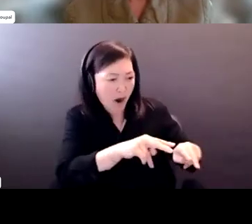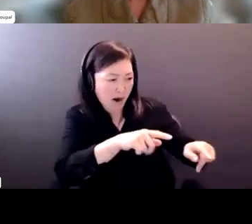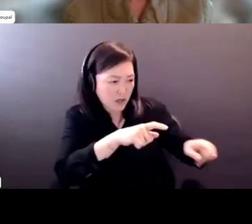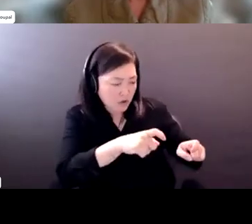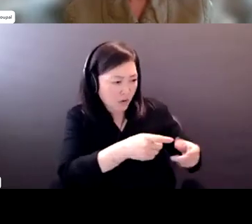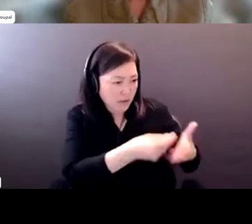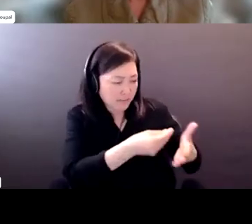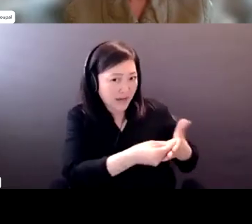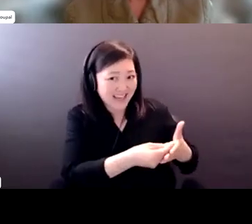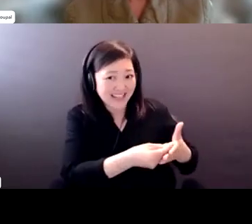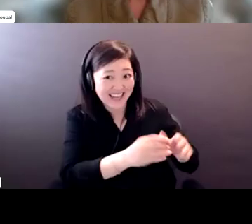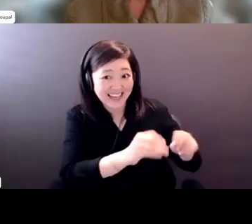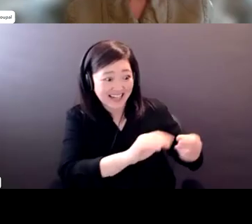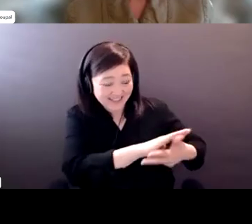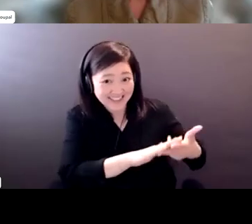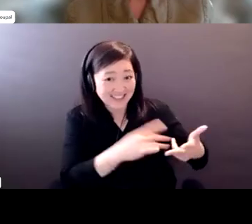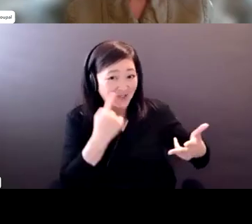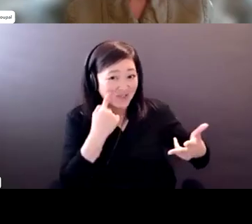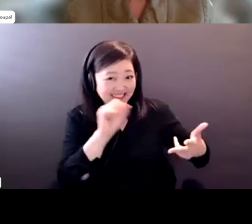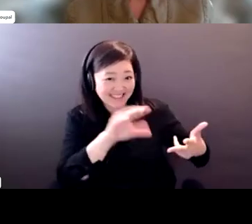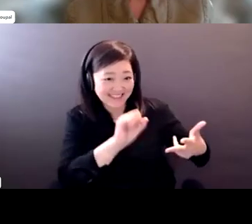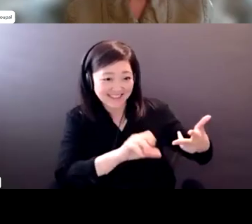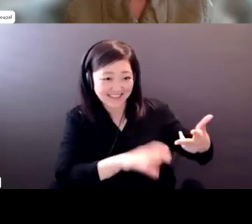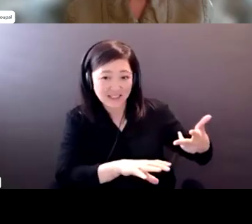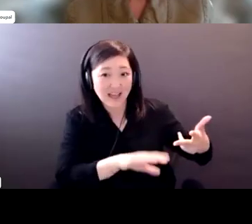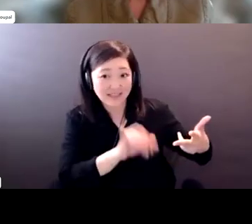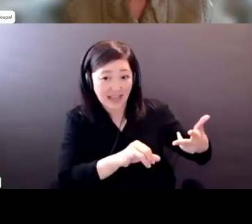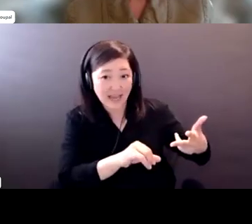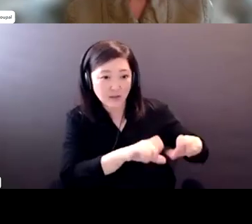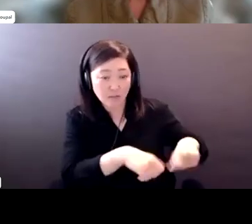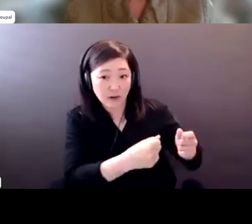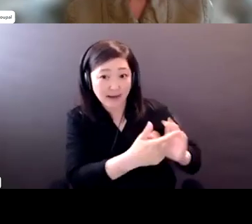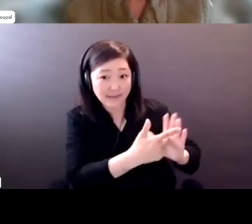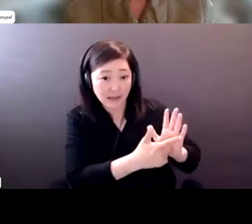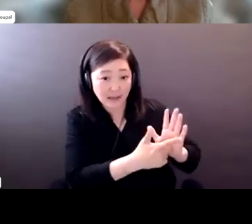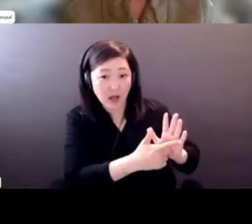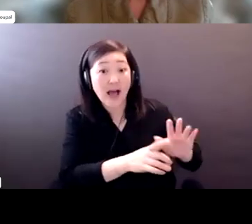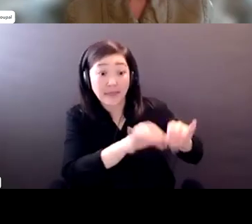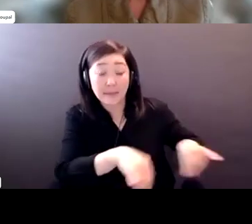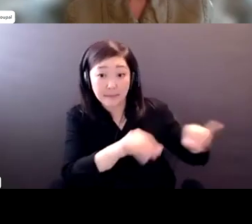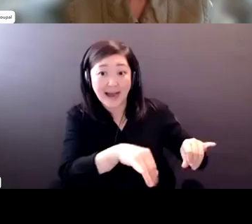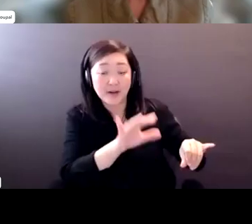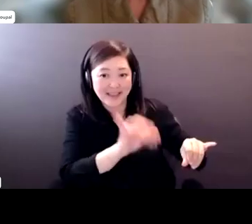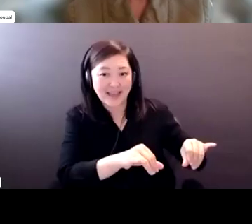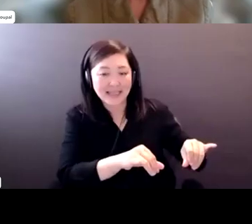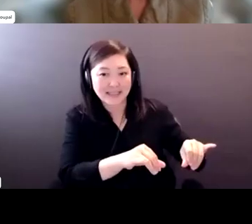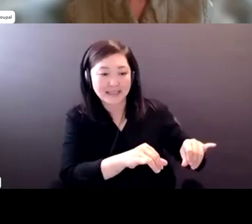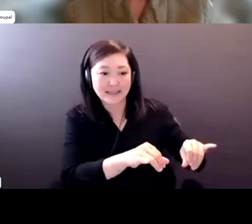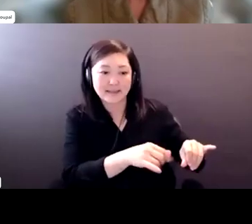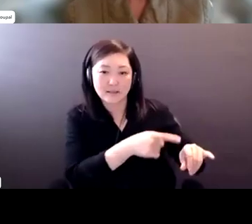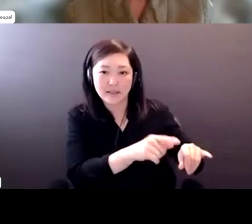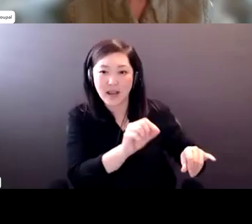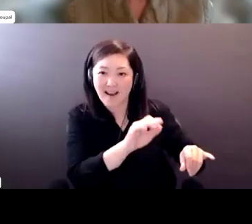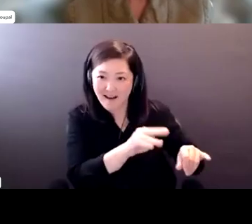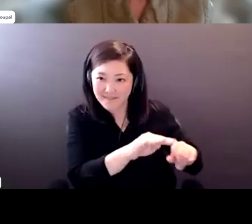those acts are criminal necessarily alone. So the pattern is the offense. A best interest defense invites